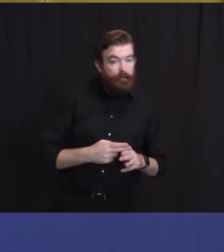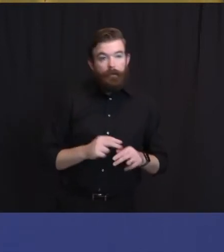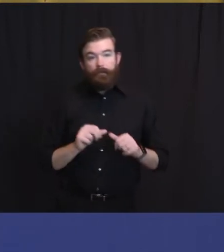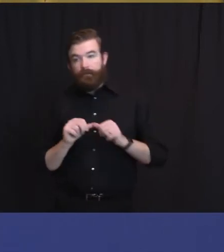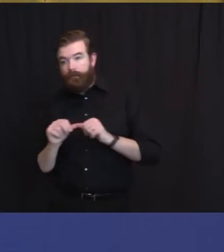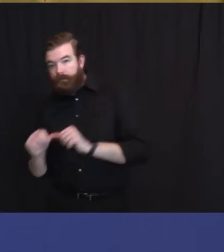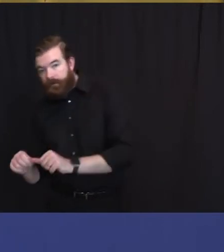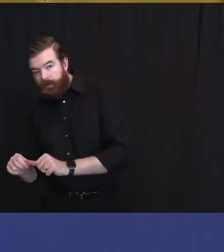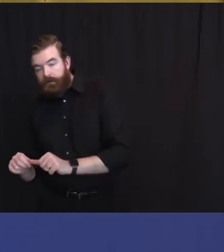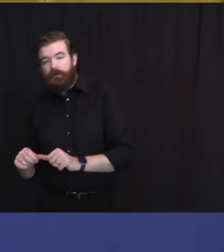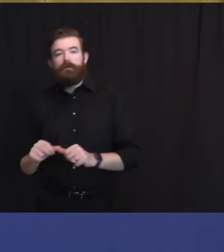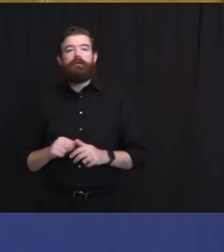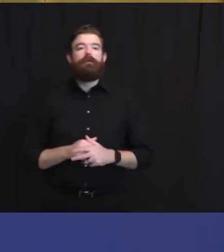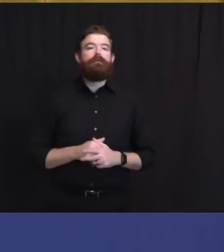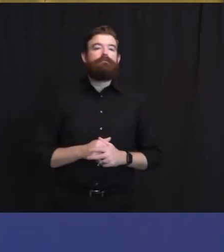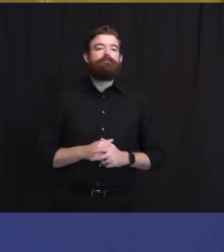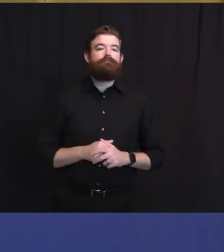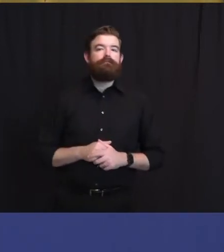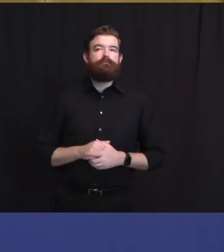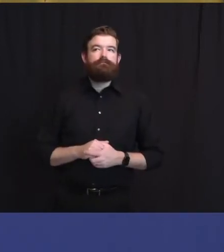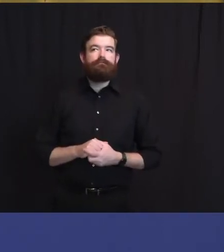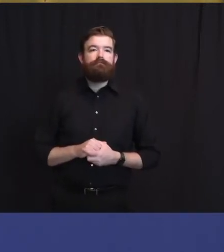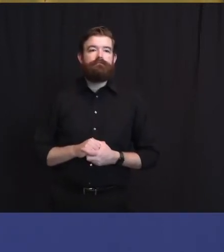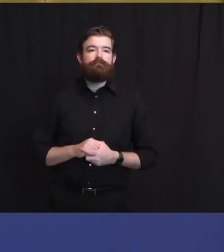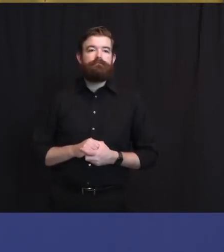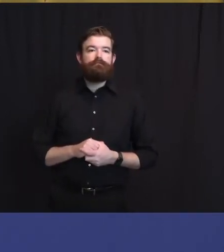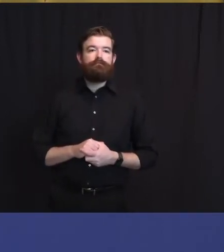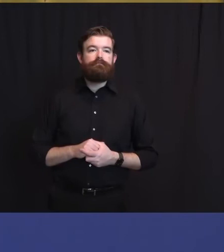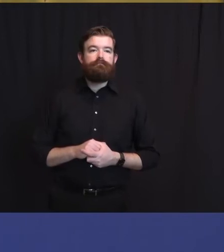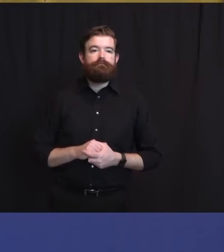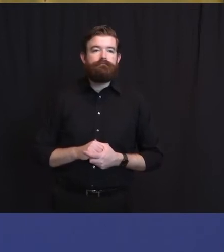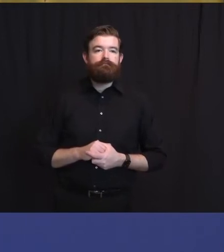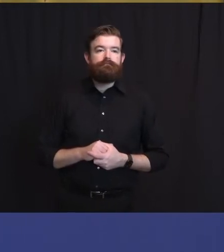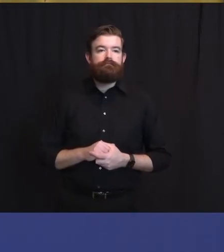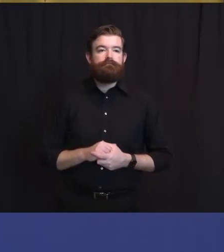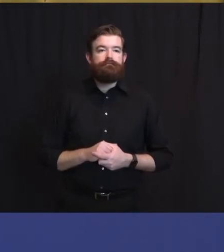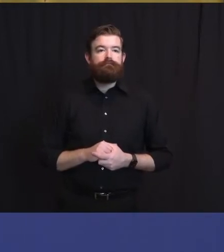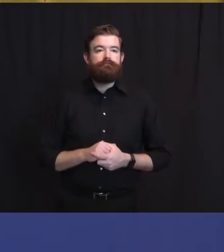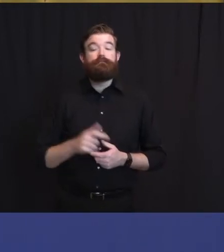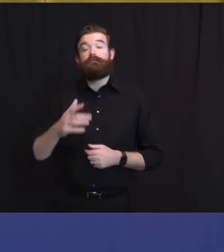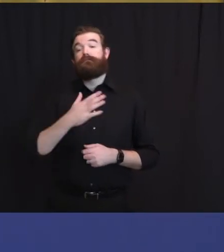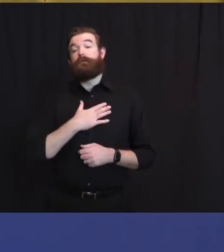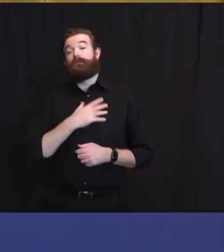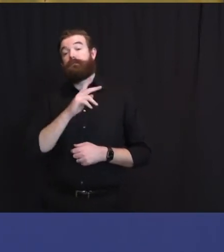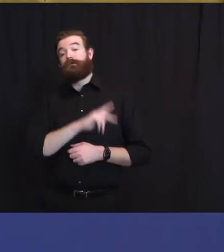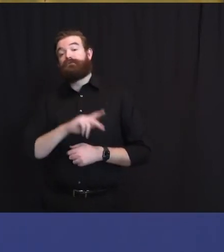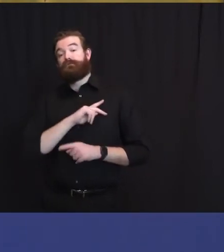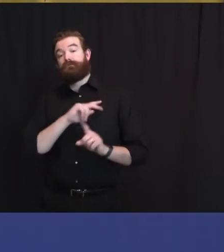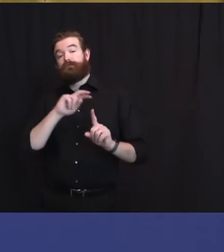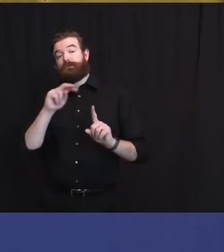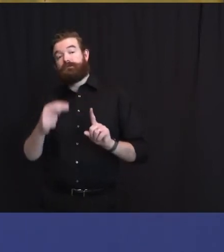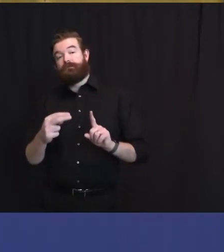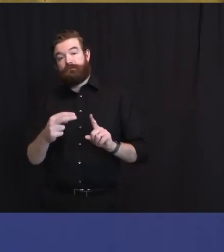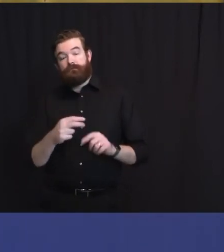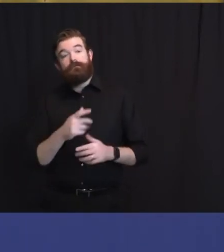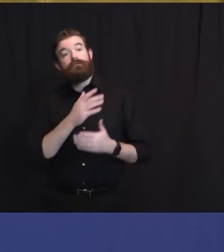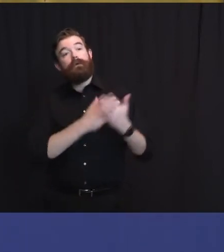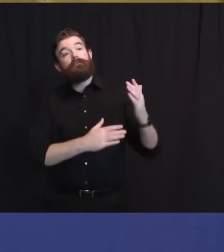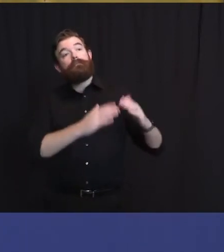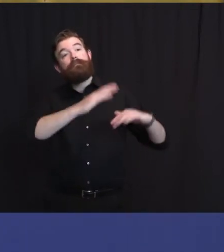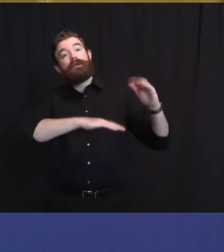continue to think you've got smaller, this is my personal view, you've got headquarters that are smaller, you've got